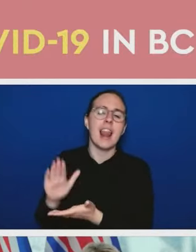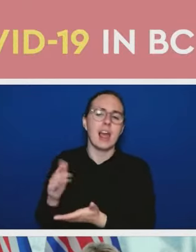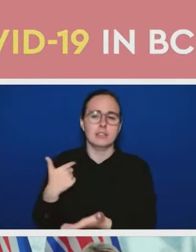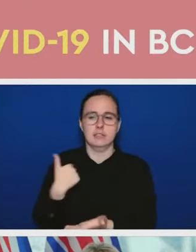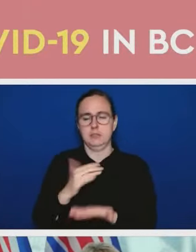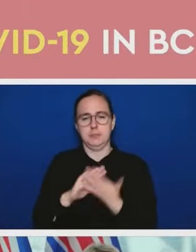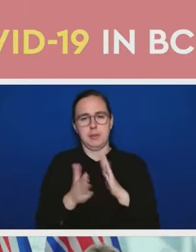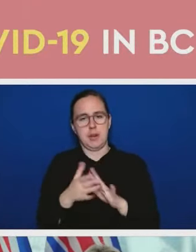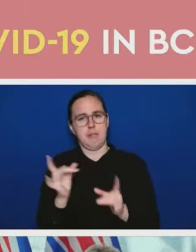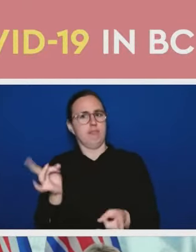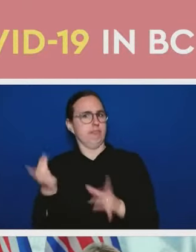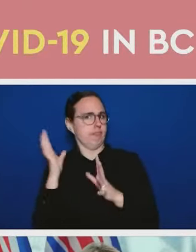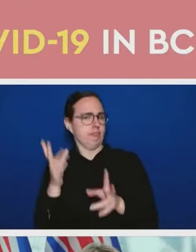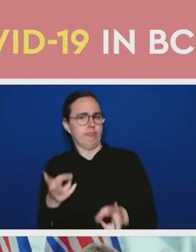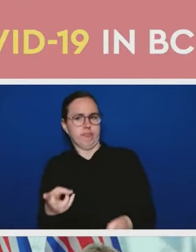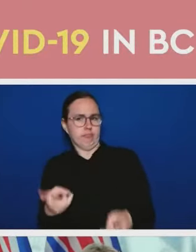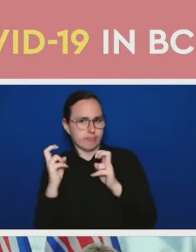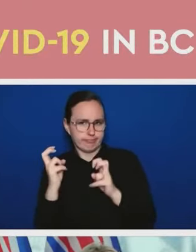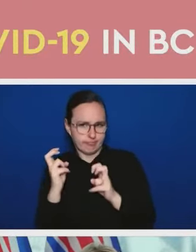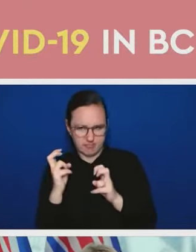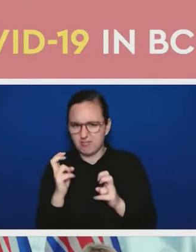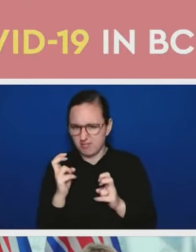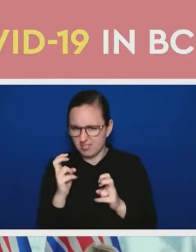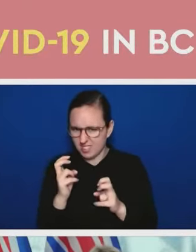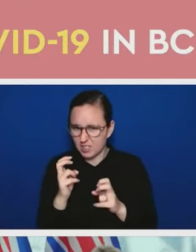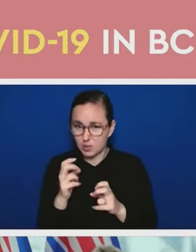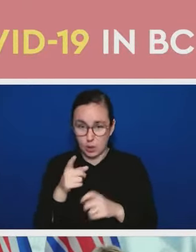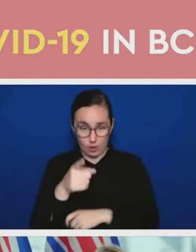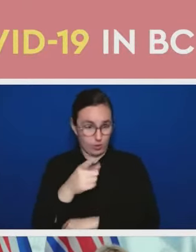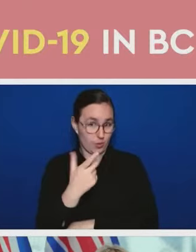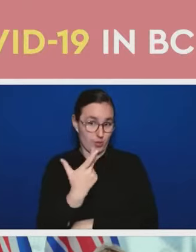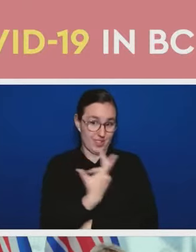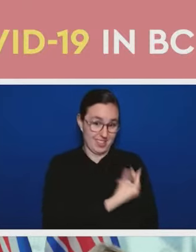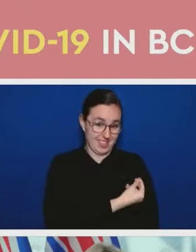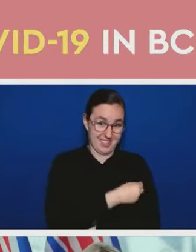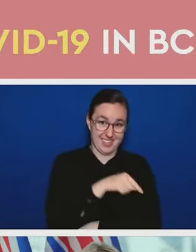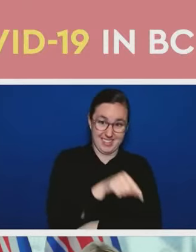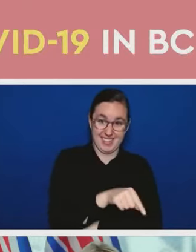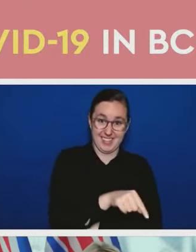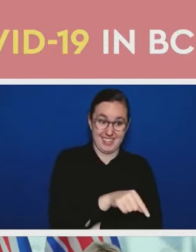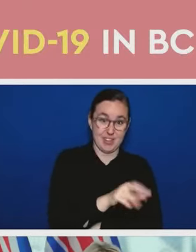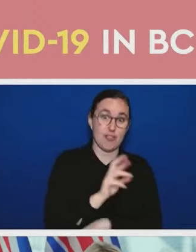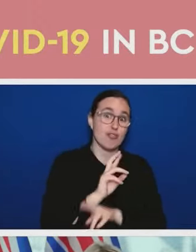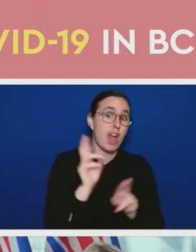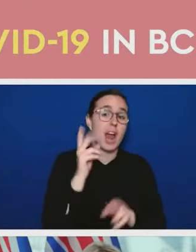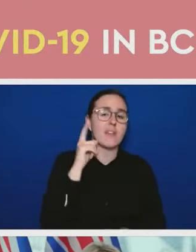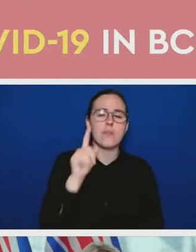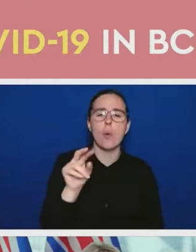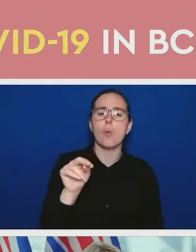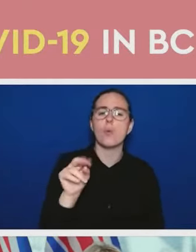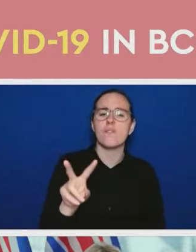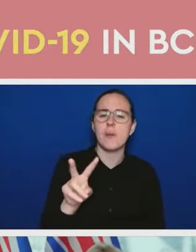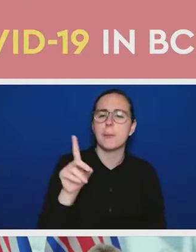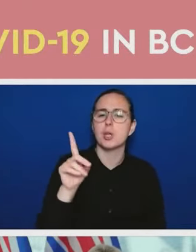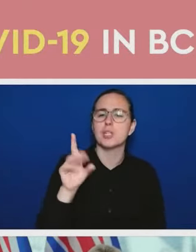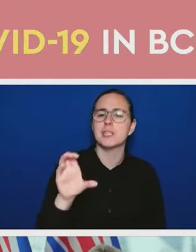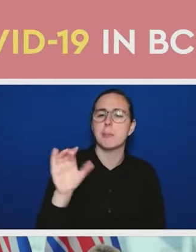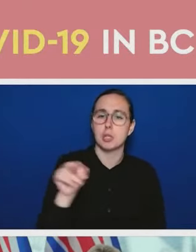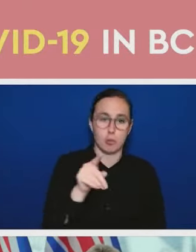December, January. So now's the time to get it. For people who are at highest risk and got that fourth dose in the spring